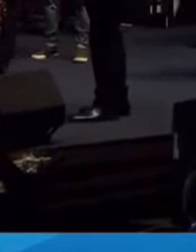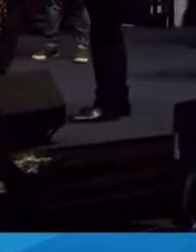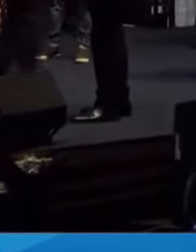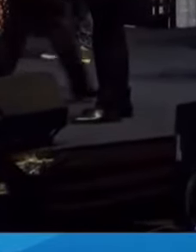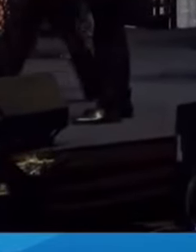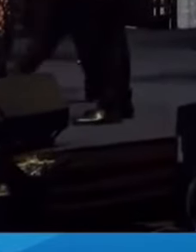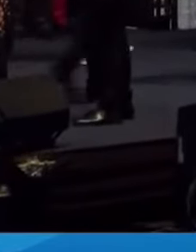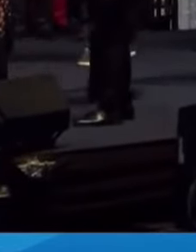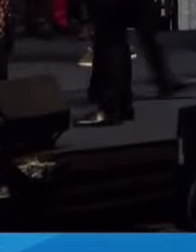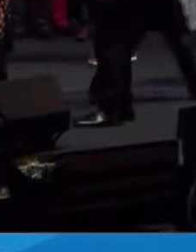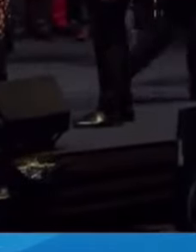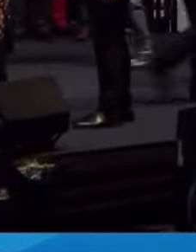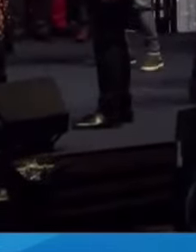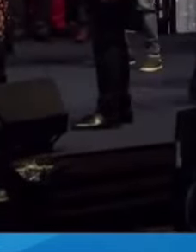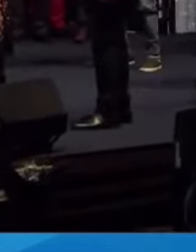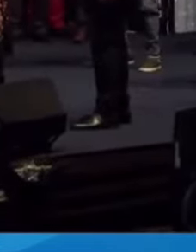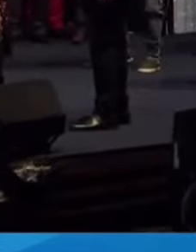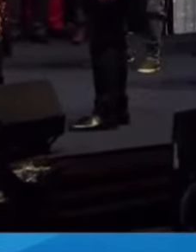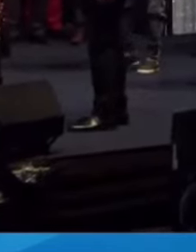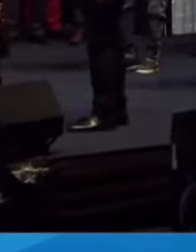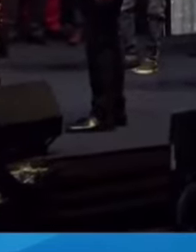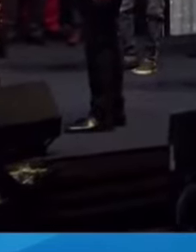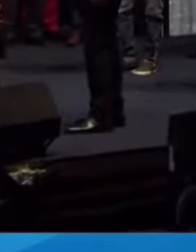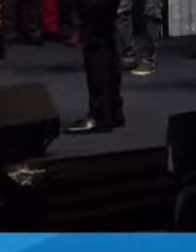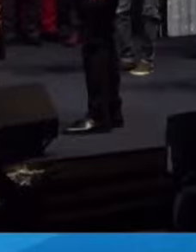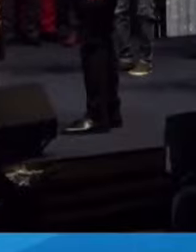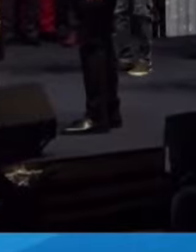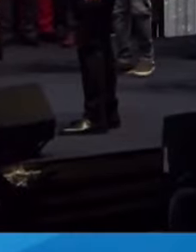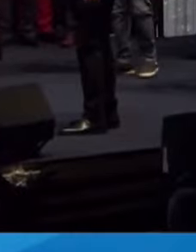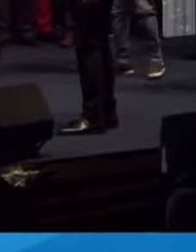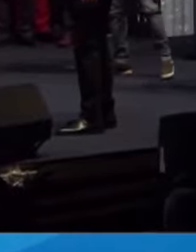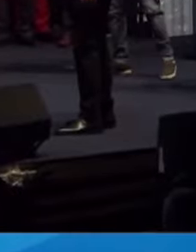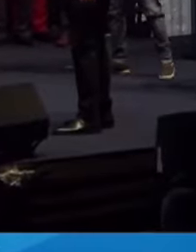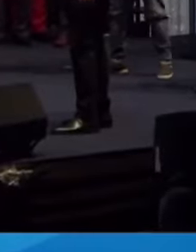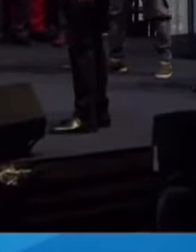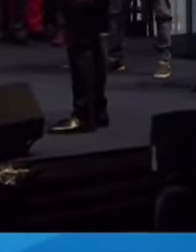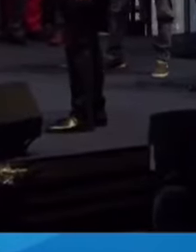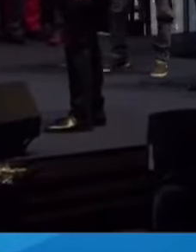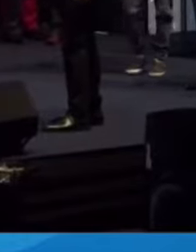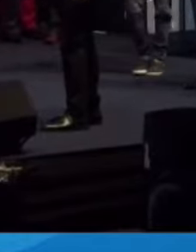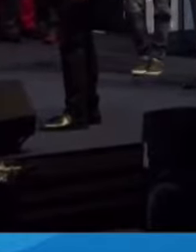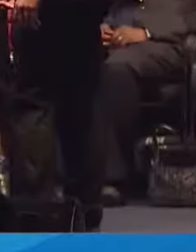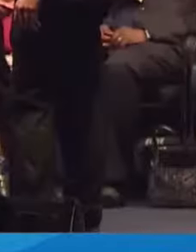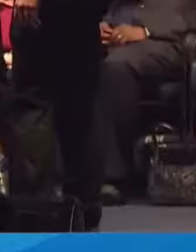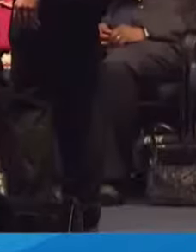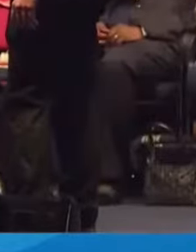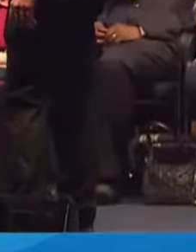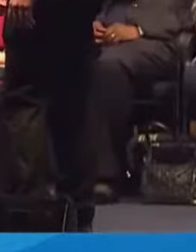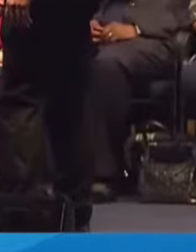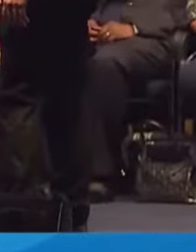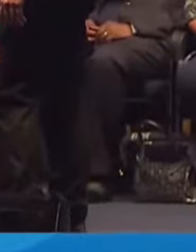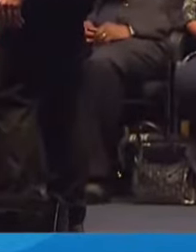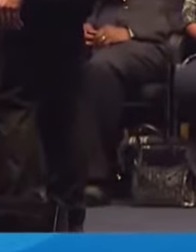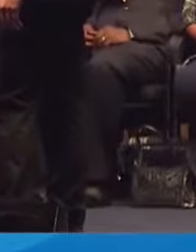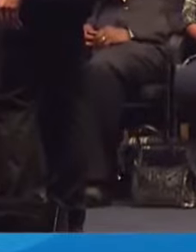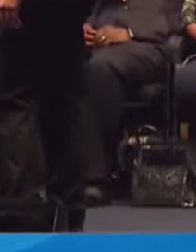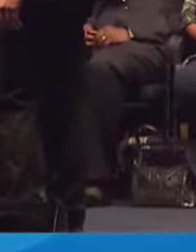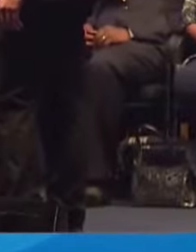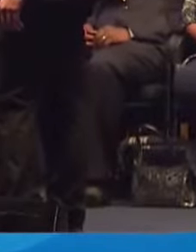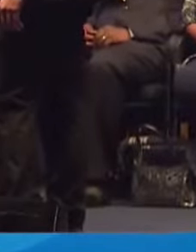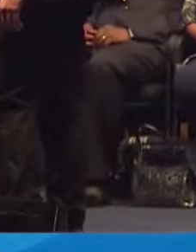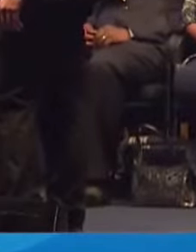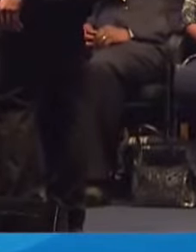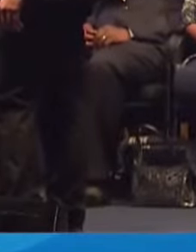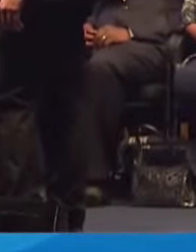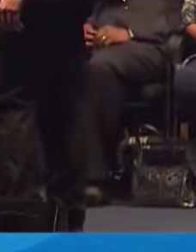neotic syndrome a disease that water is swollen all over the body he was swollen all over the body and the legs were stiff he could